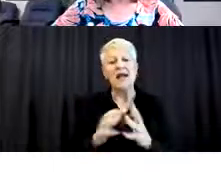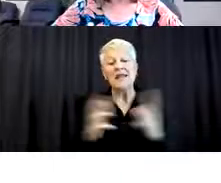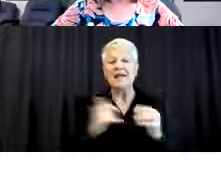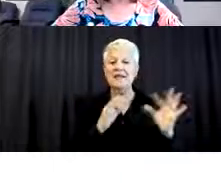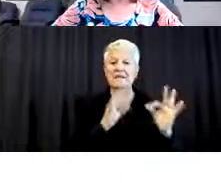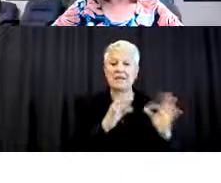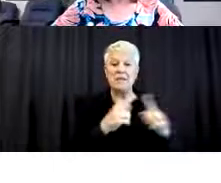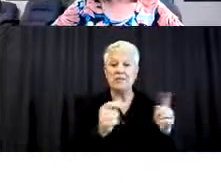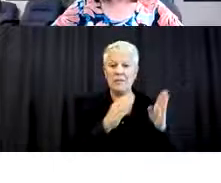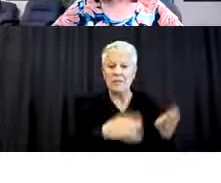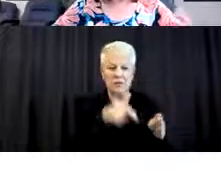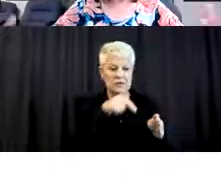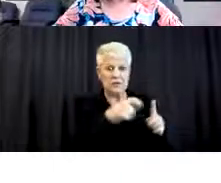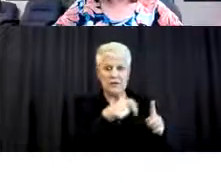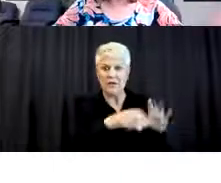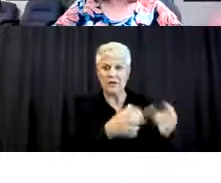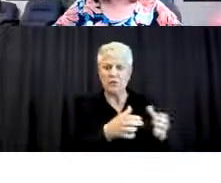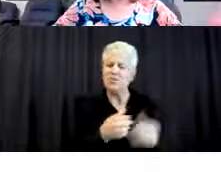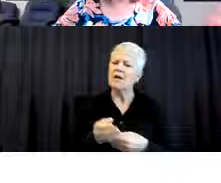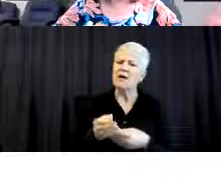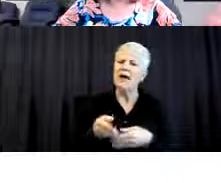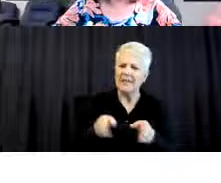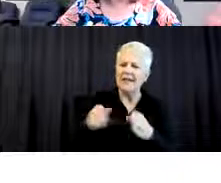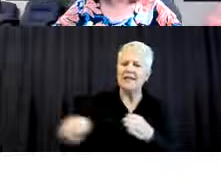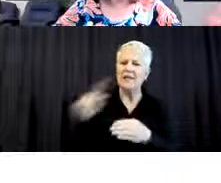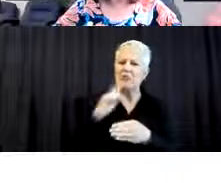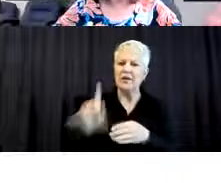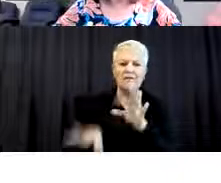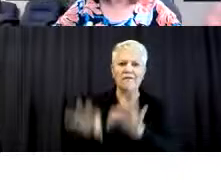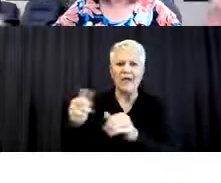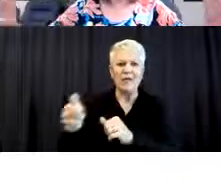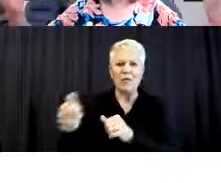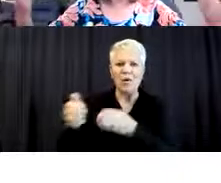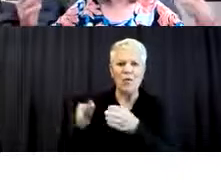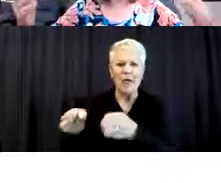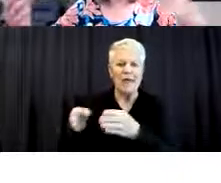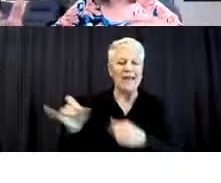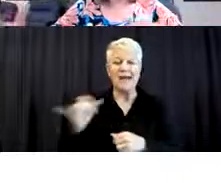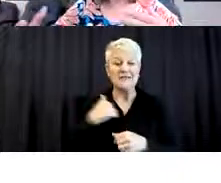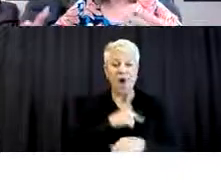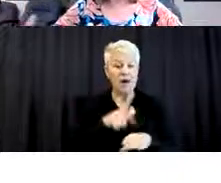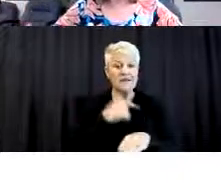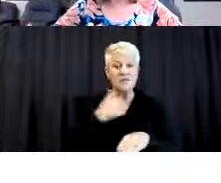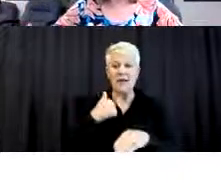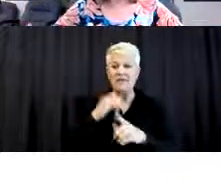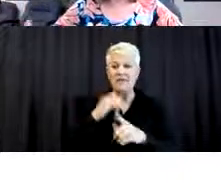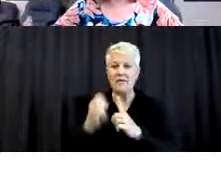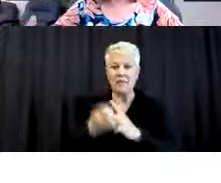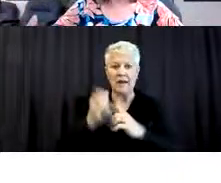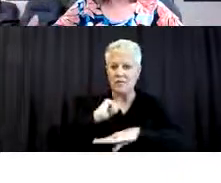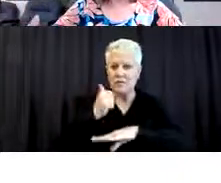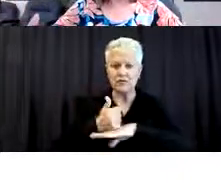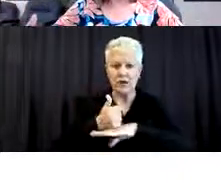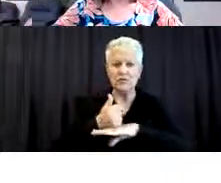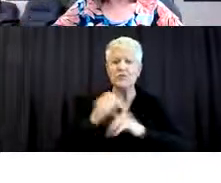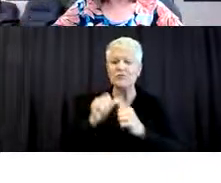from the person in the group, letting them really kind of find their own way, as long as we have the environment structured so